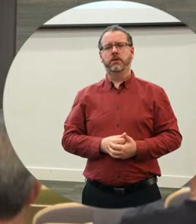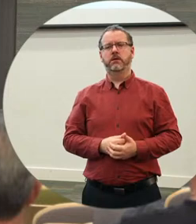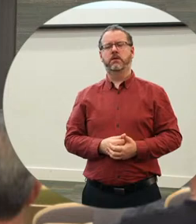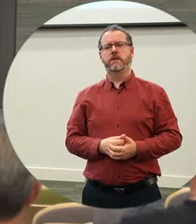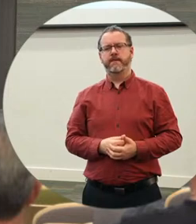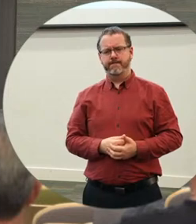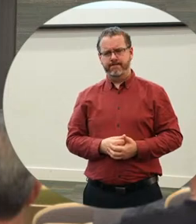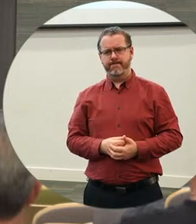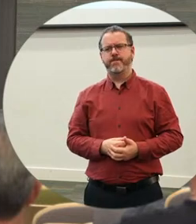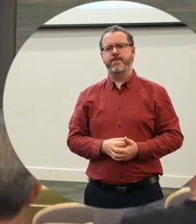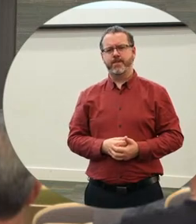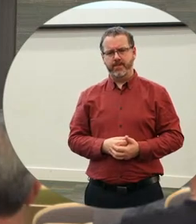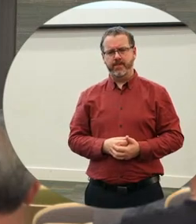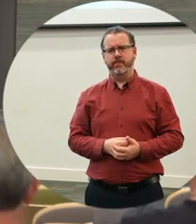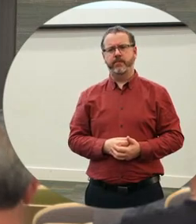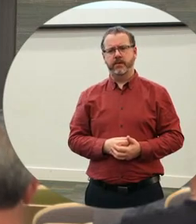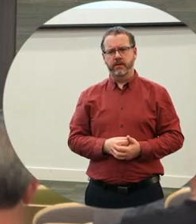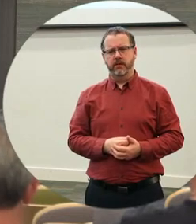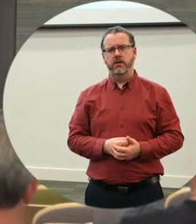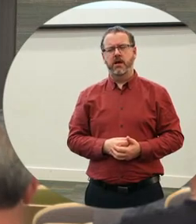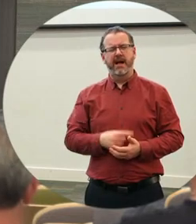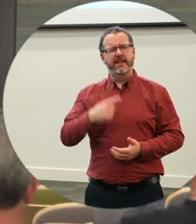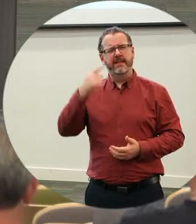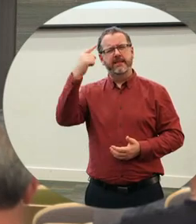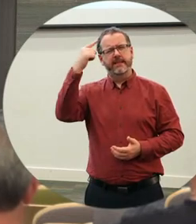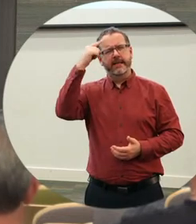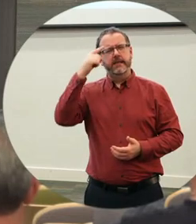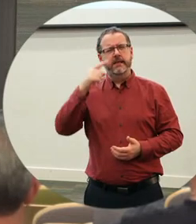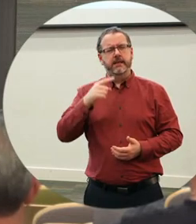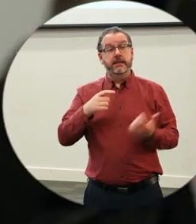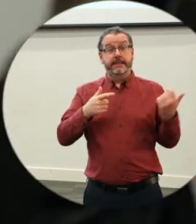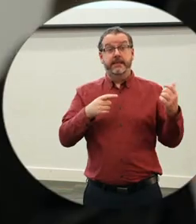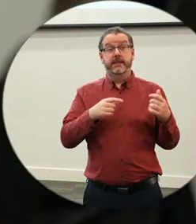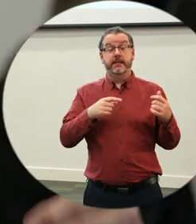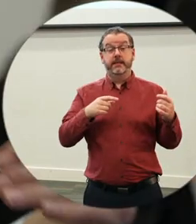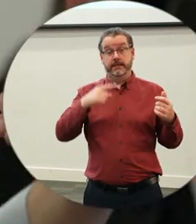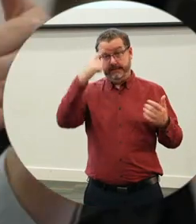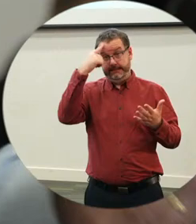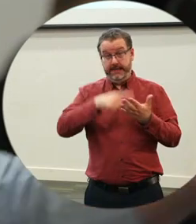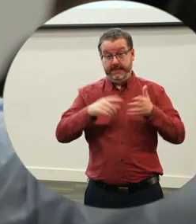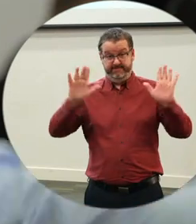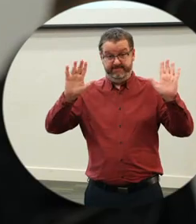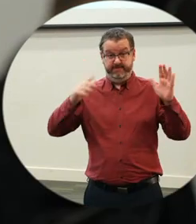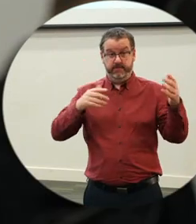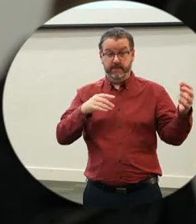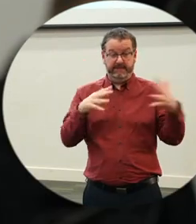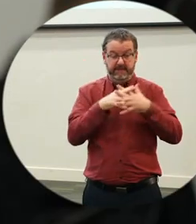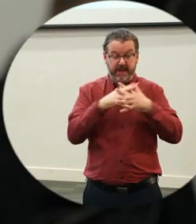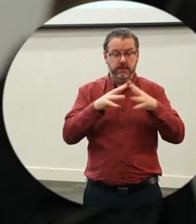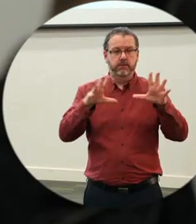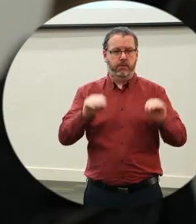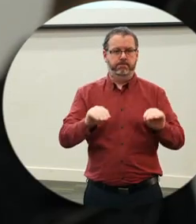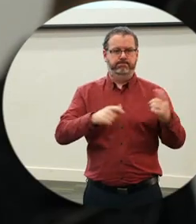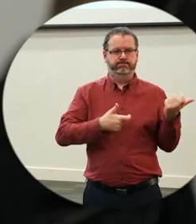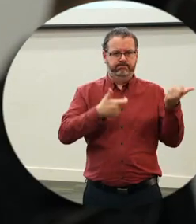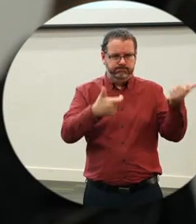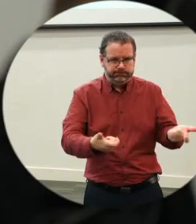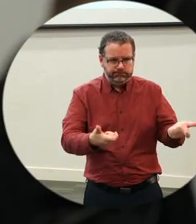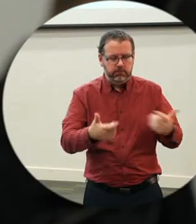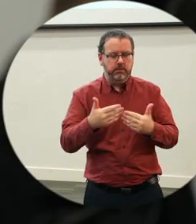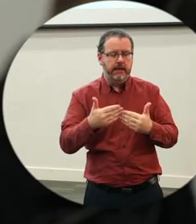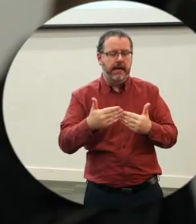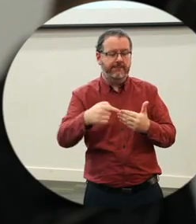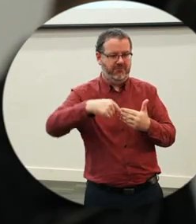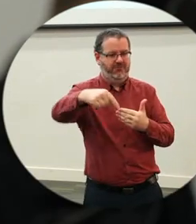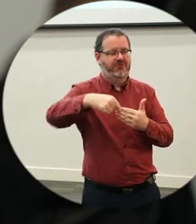I think it was probably after the ceasefire. But the ceasefire is, you know, after the truce. I mean, the truce of ears, as